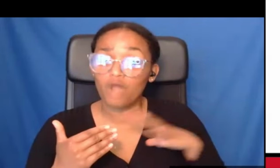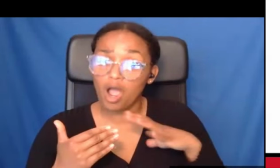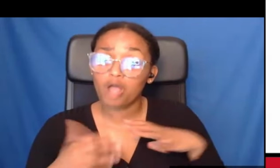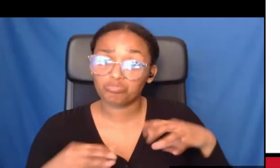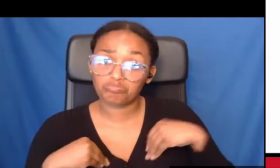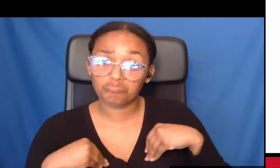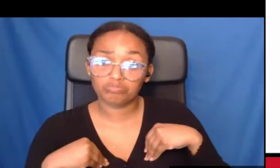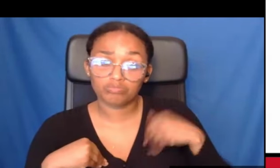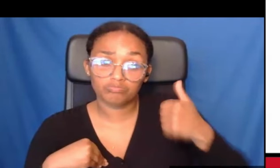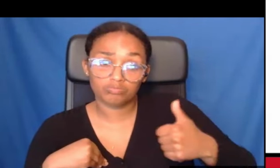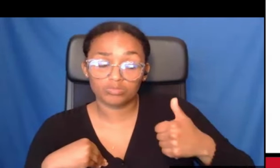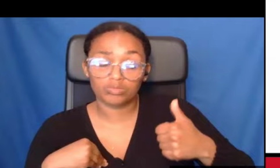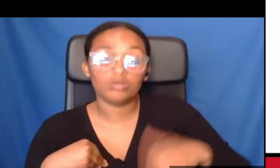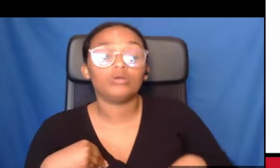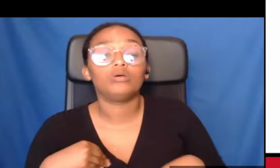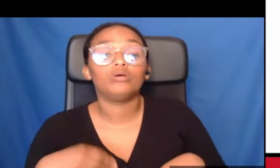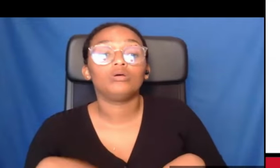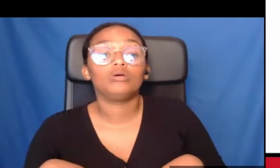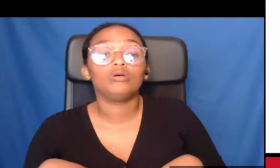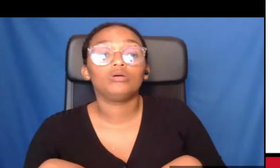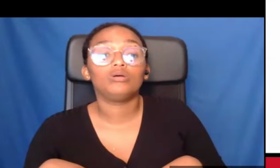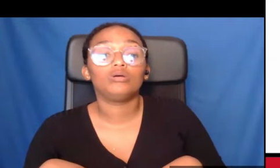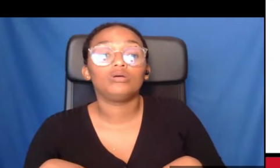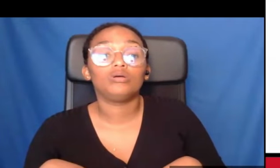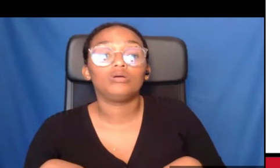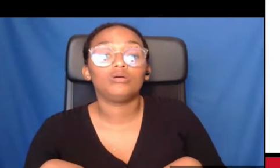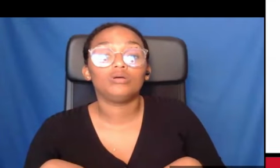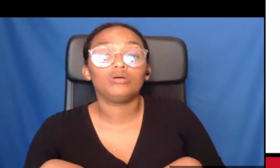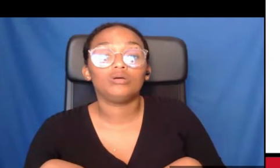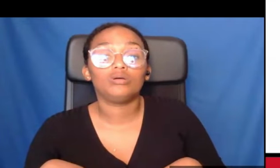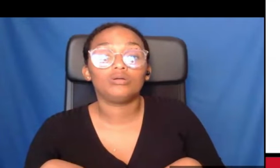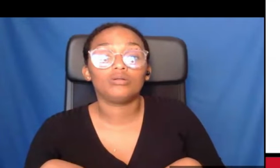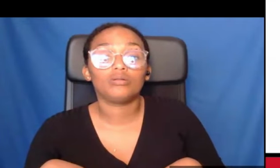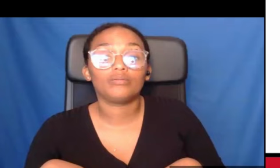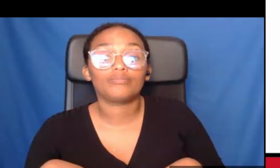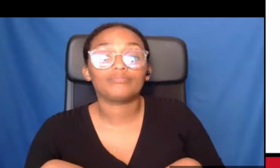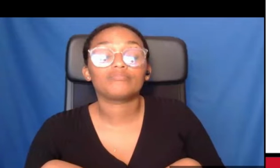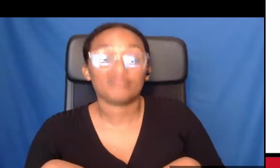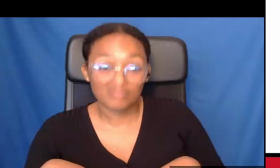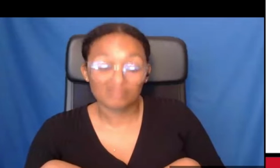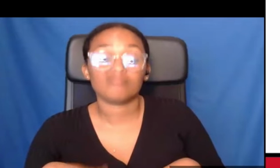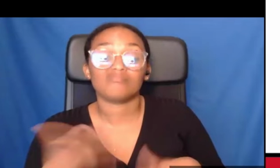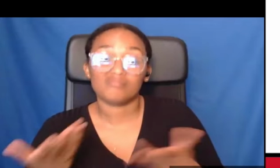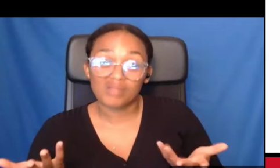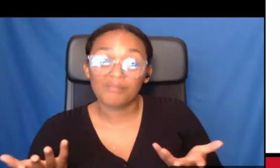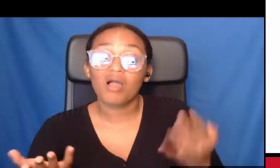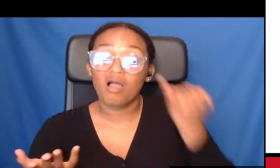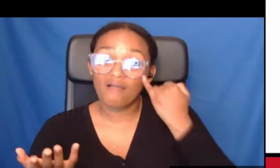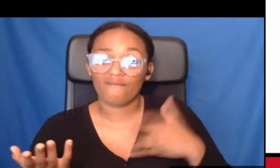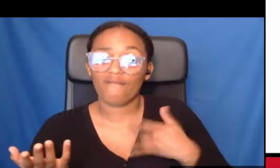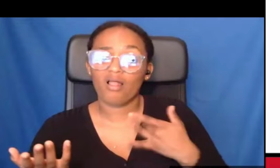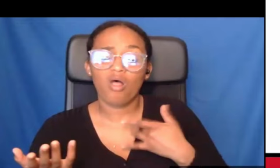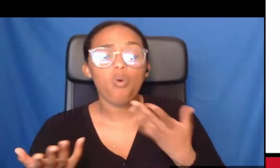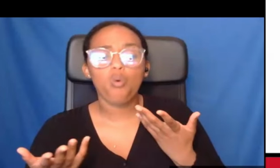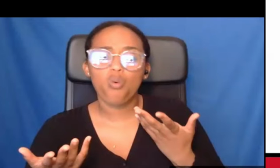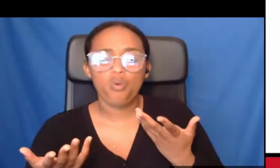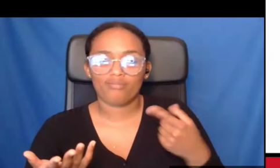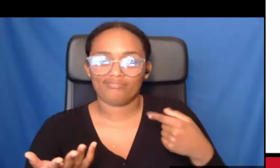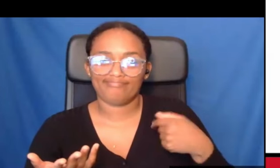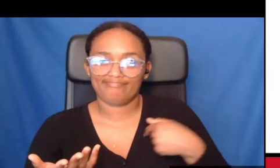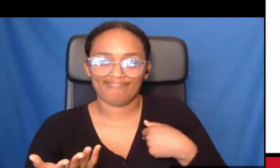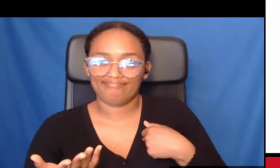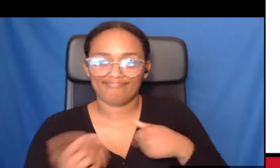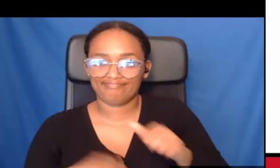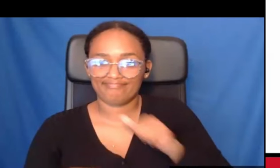well, I wouldn't file a claim until I had $5,000 worth of damage anyway, there's an opportunity to bump up that